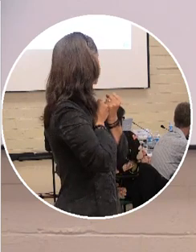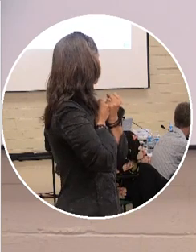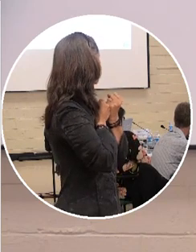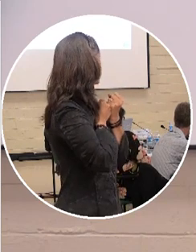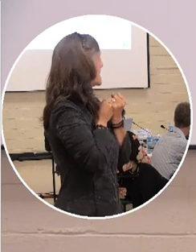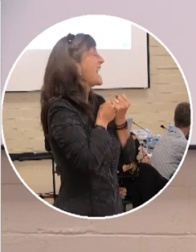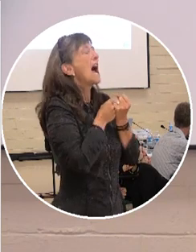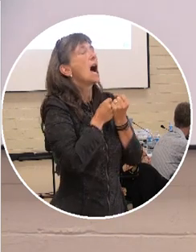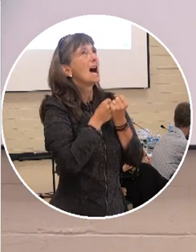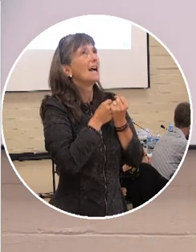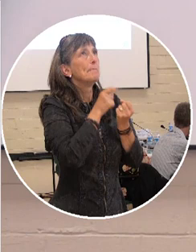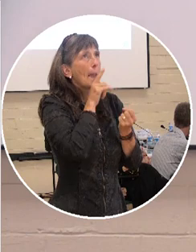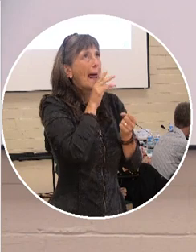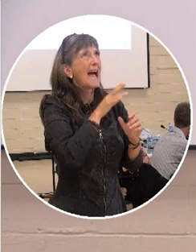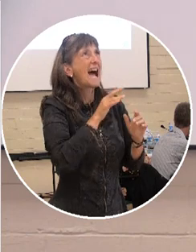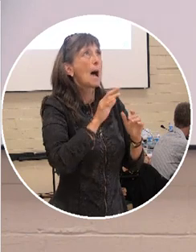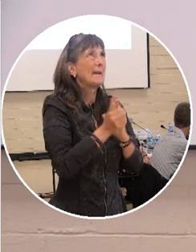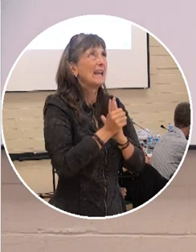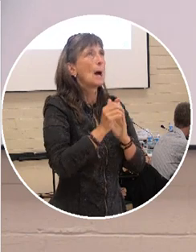motion,